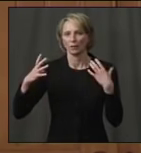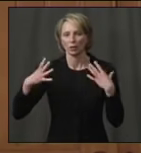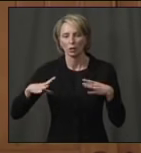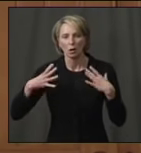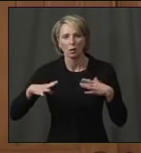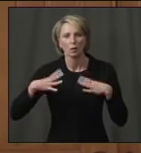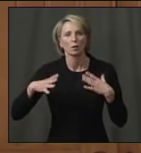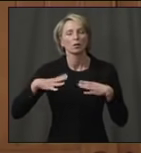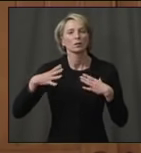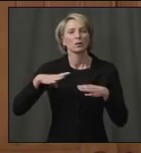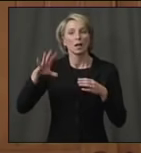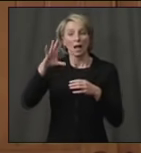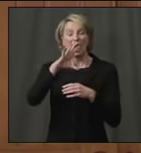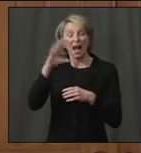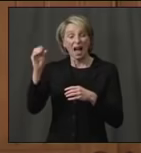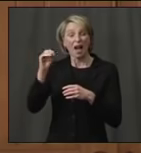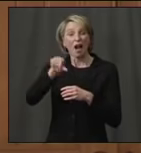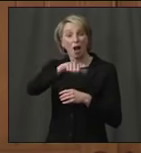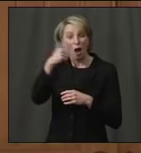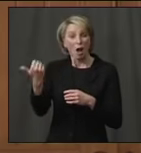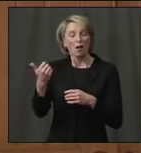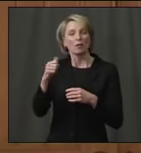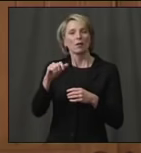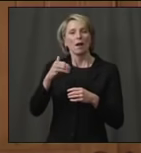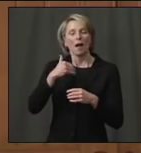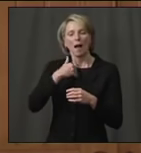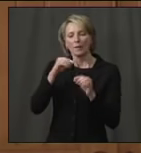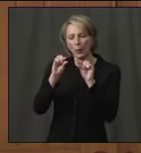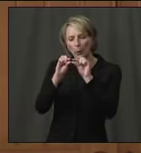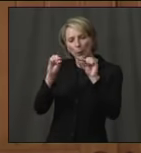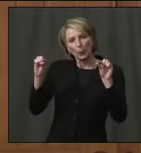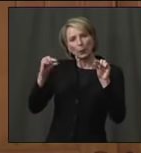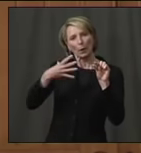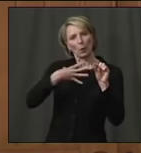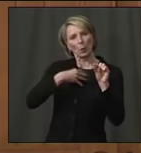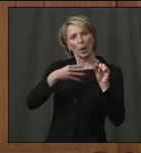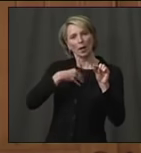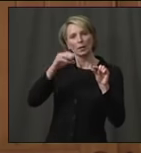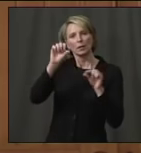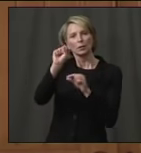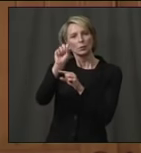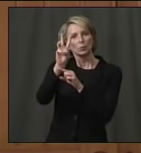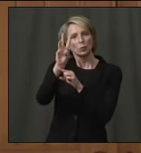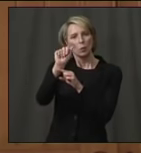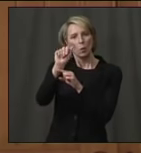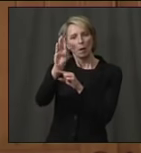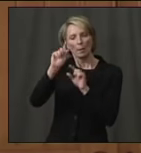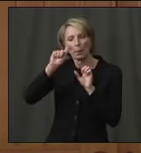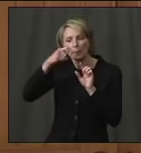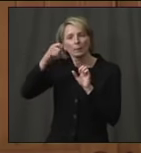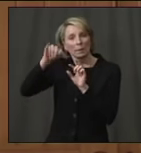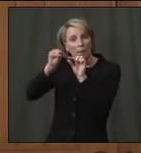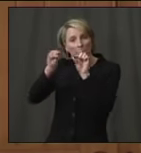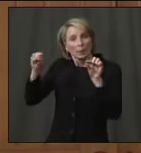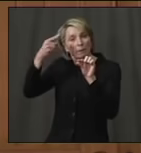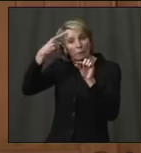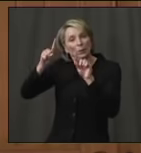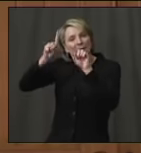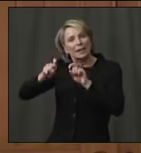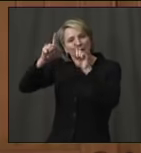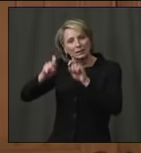struggling with, and I know other states are as well, is the nasal swabs, which are such a key element of getting the testing numbers up and continue to be